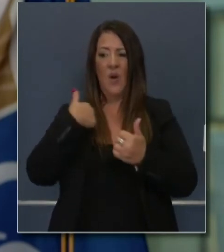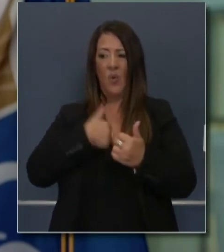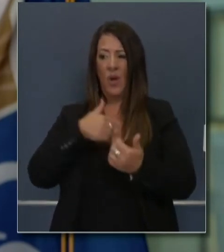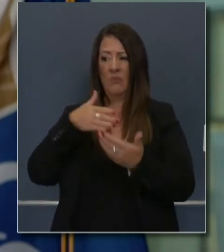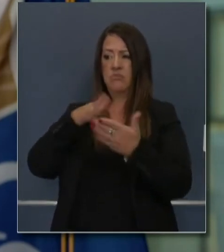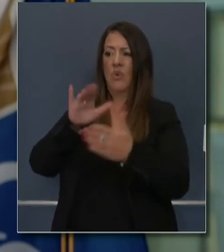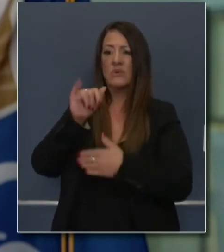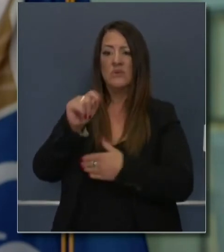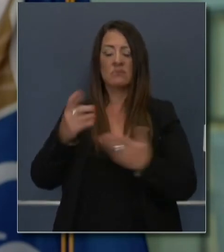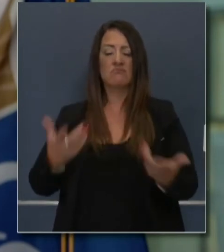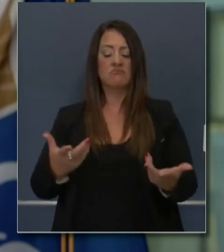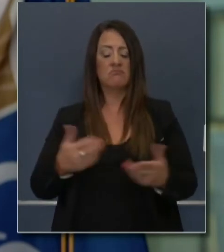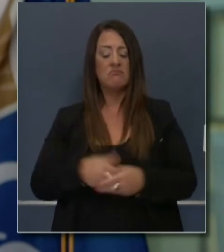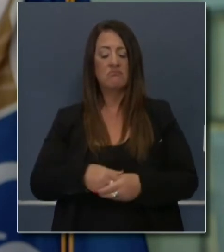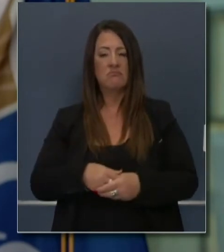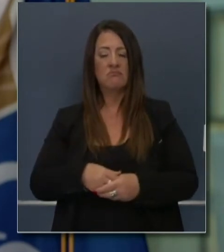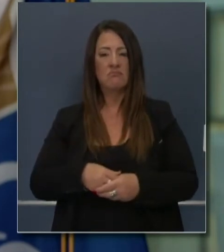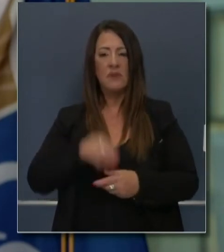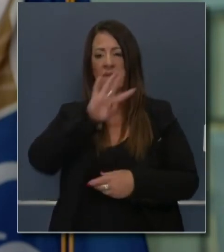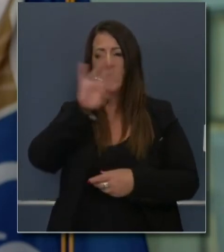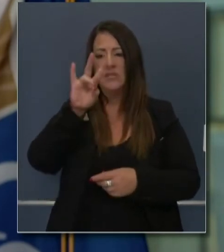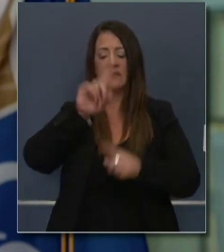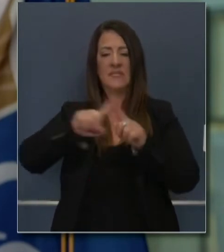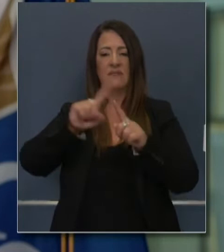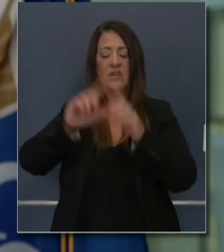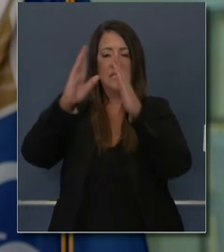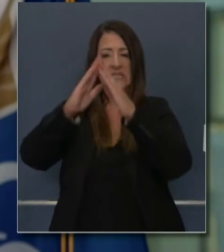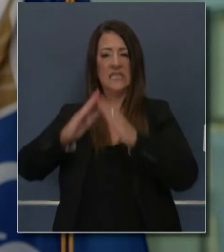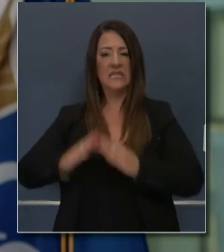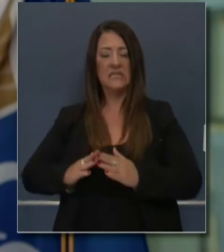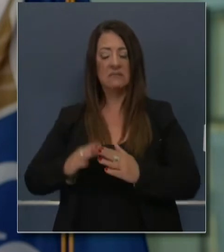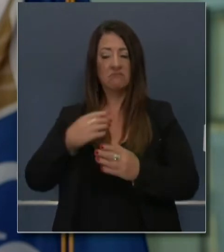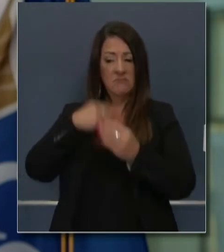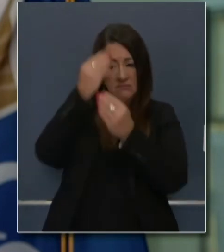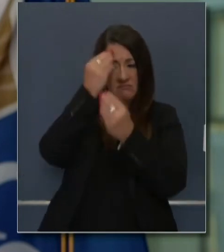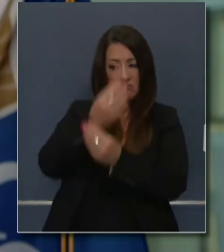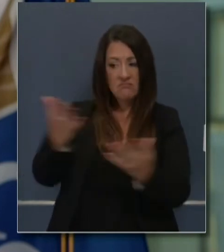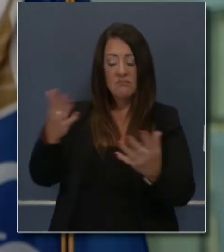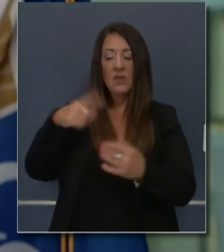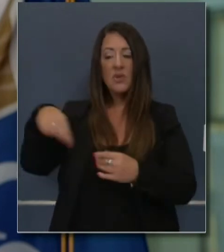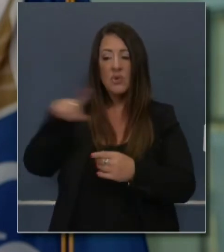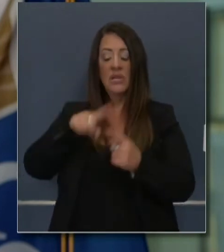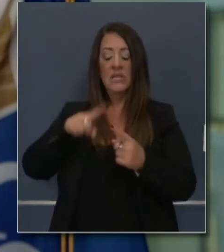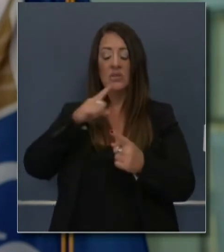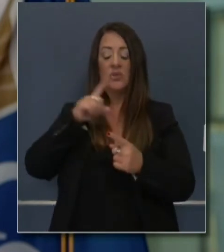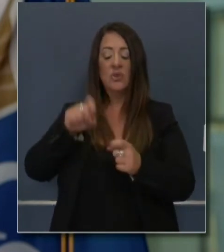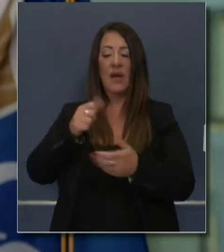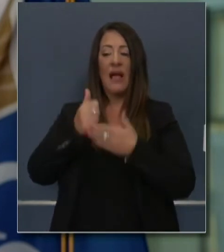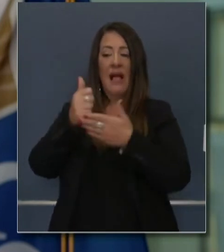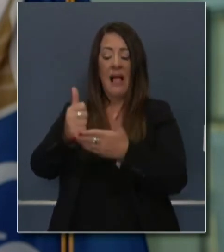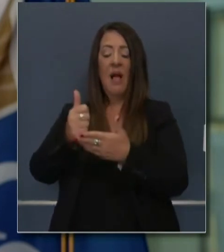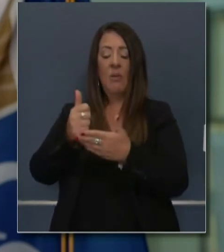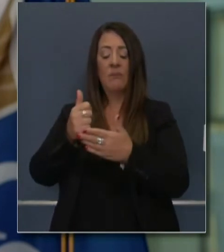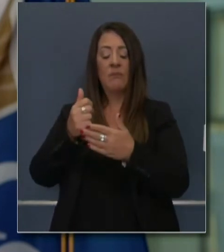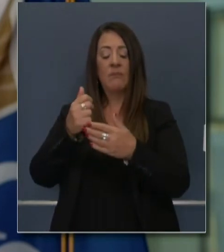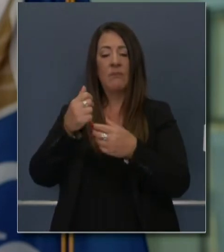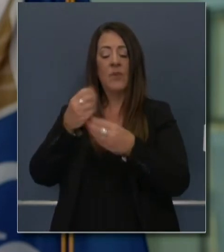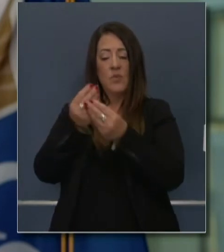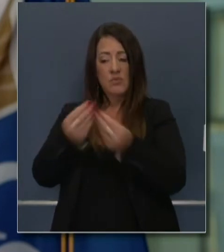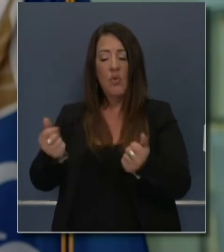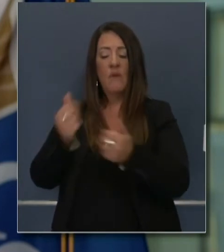well. Just ask those 47 cities that we put on notice relating to meeting their housing element and their goals as it relates